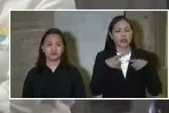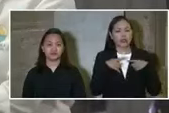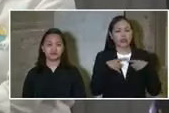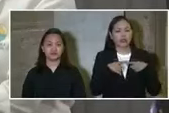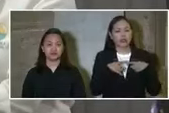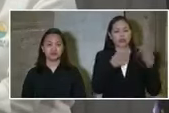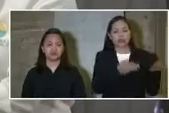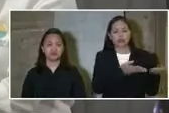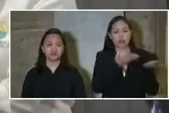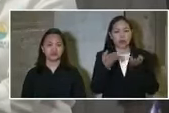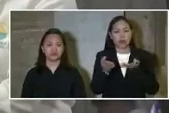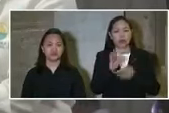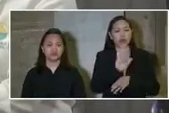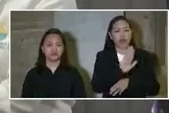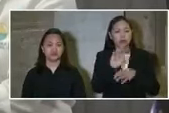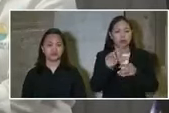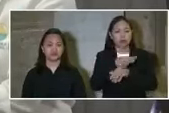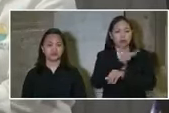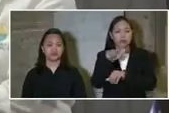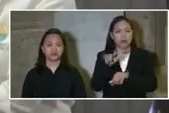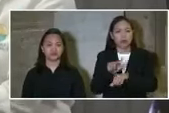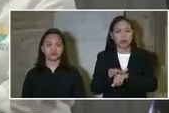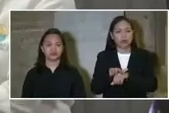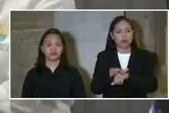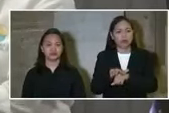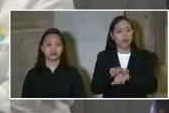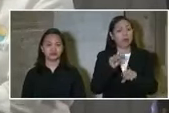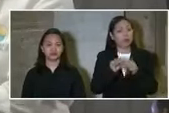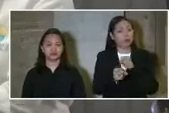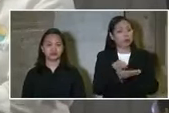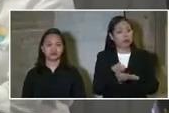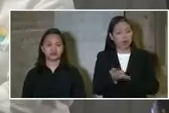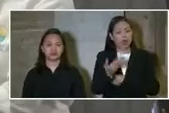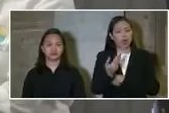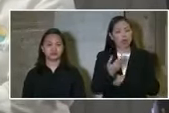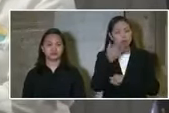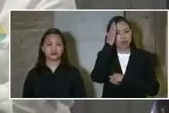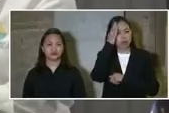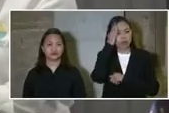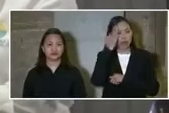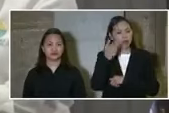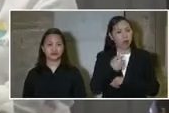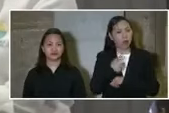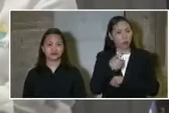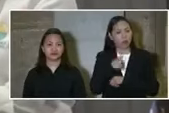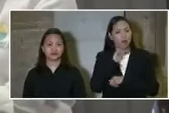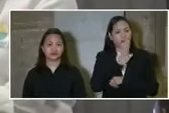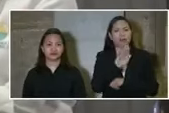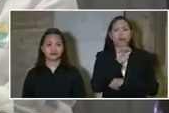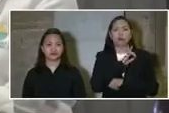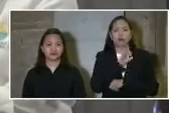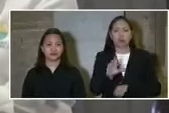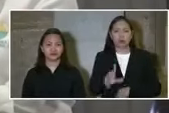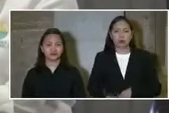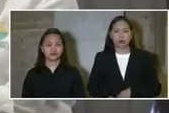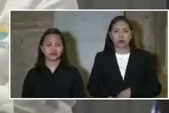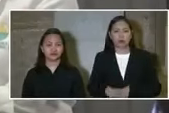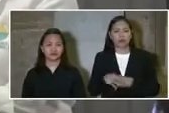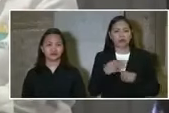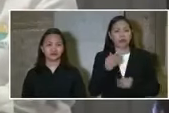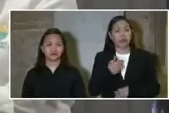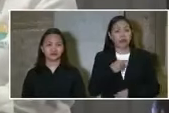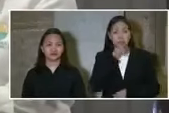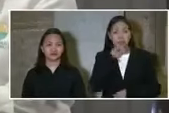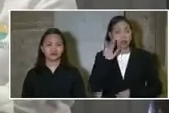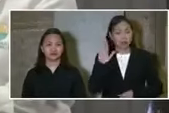your land. Thus you shall know that I am the Lord. I have promised, and I